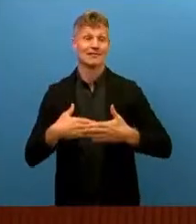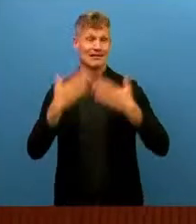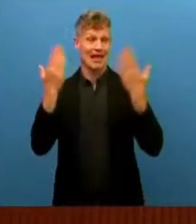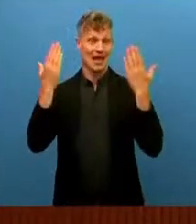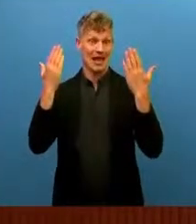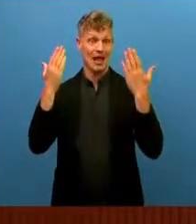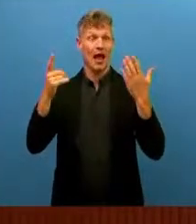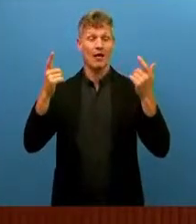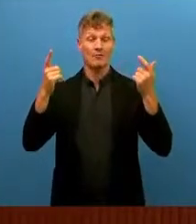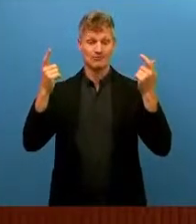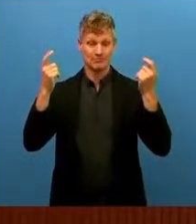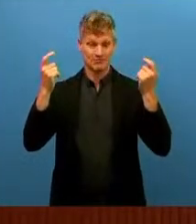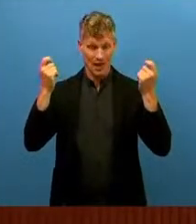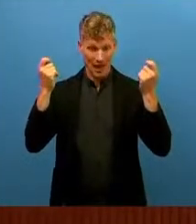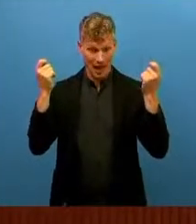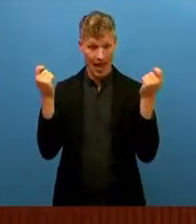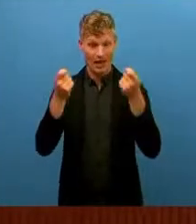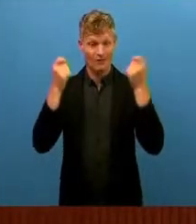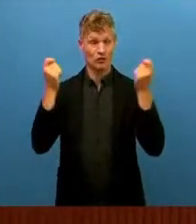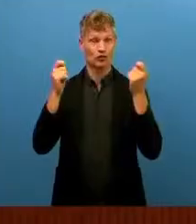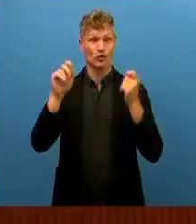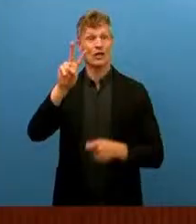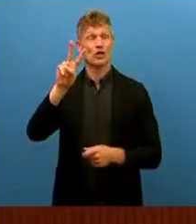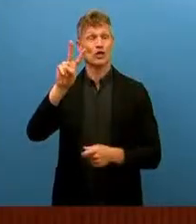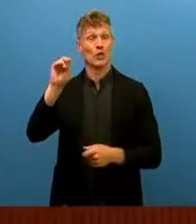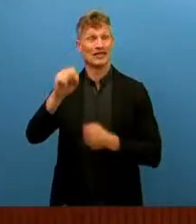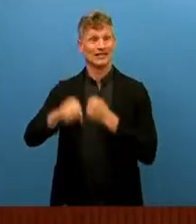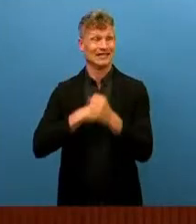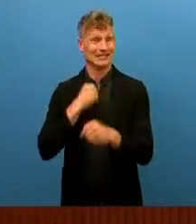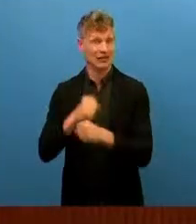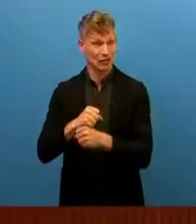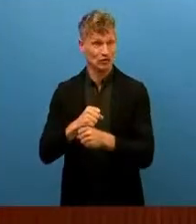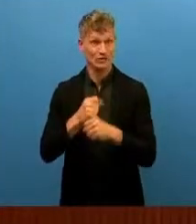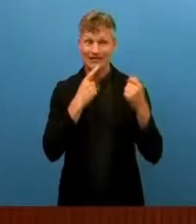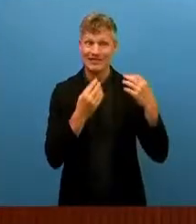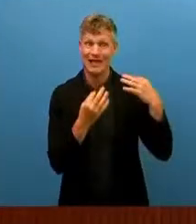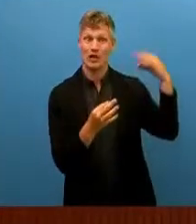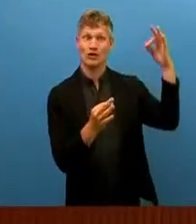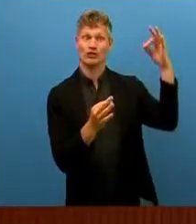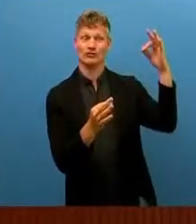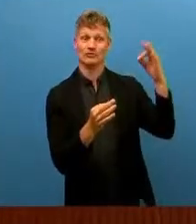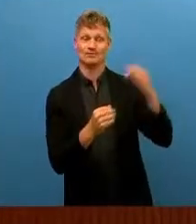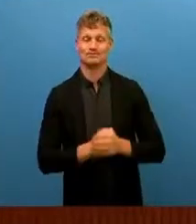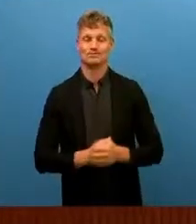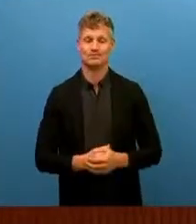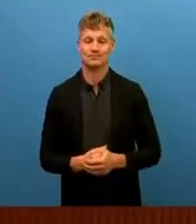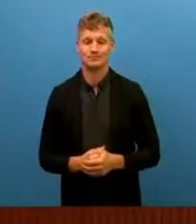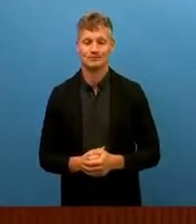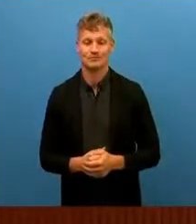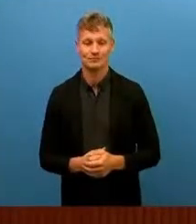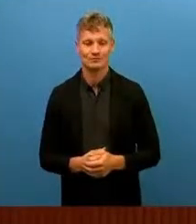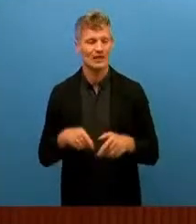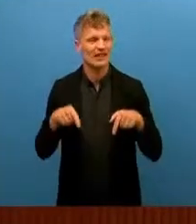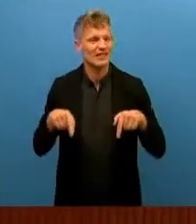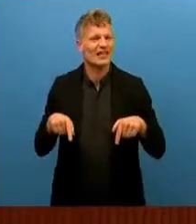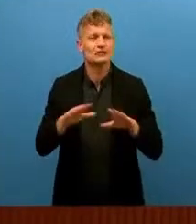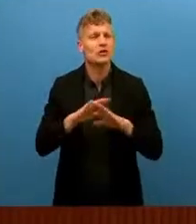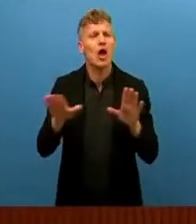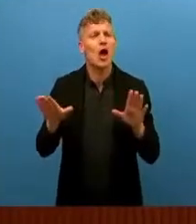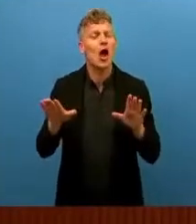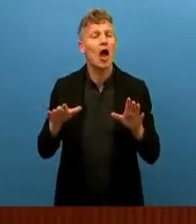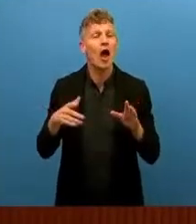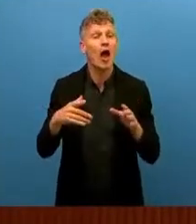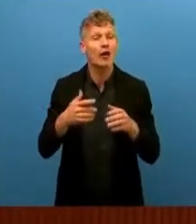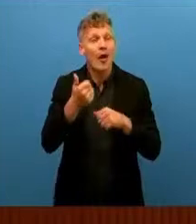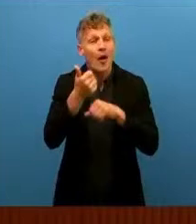not just calendar dates, they are moments of accountability. Let us recall that feeling of dignity should belong for